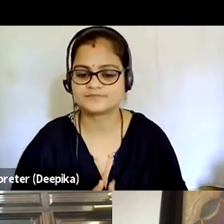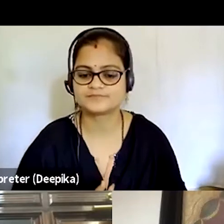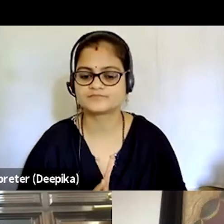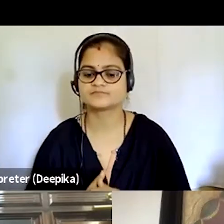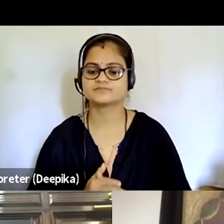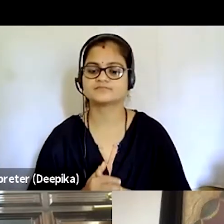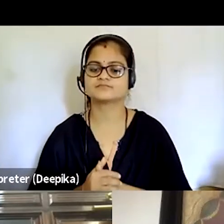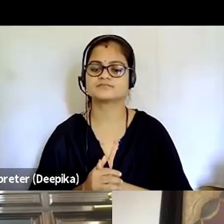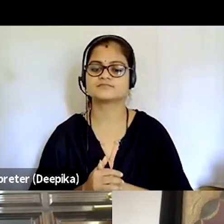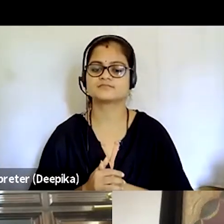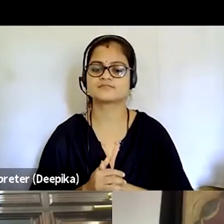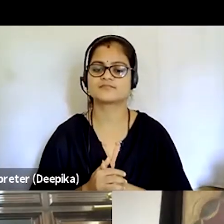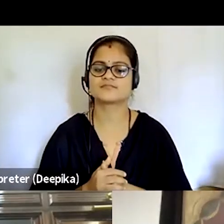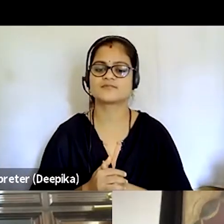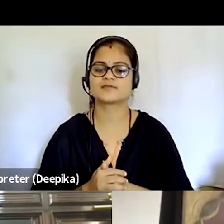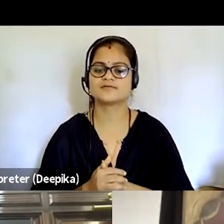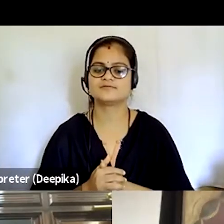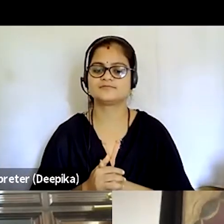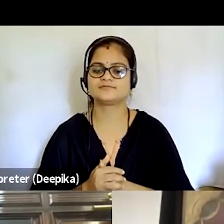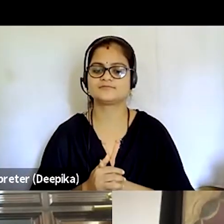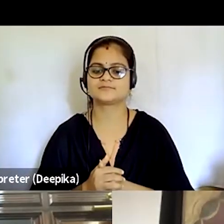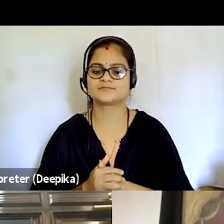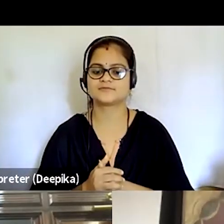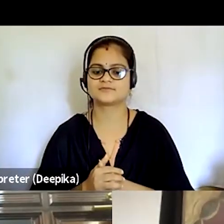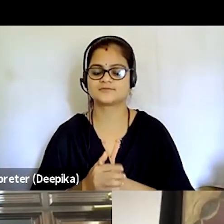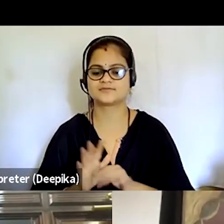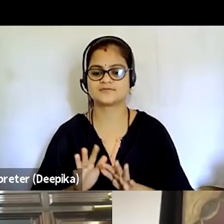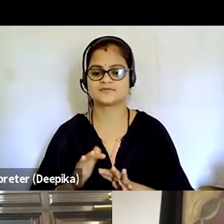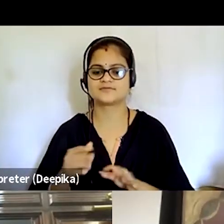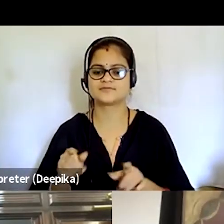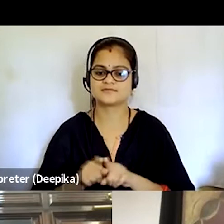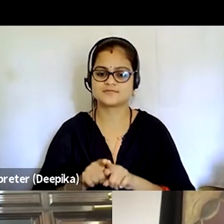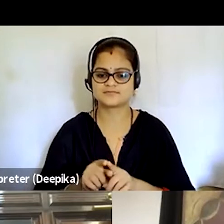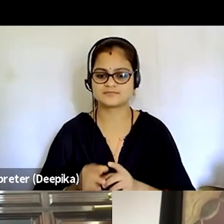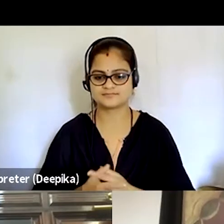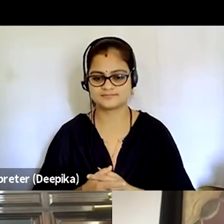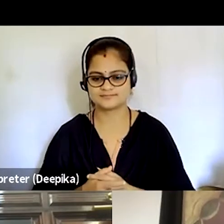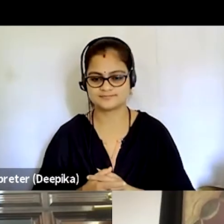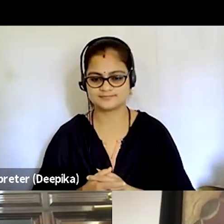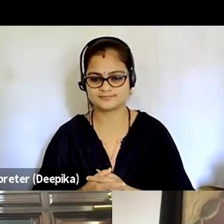a cultish space. I mean, I know B Flat also was very much that,